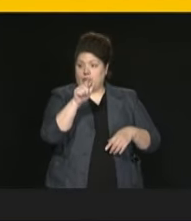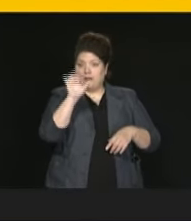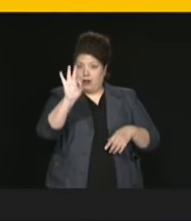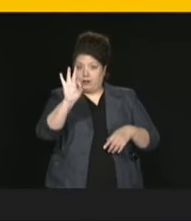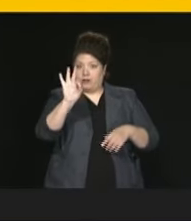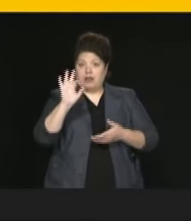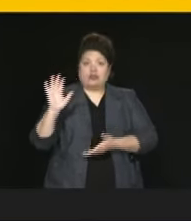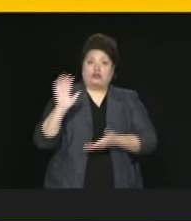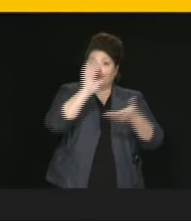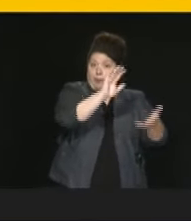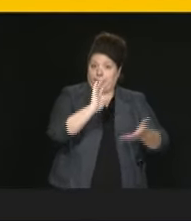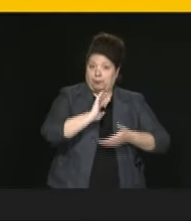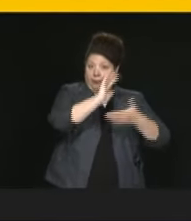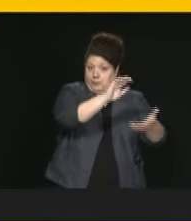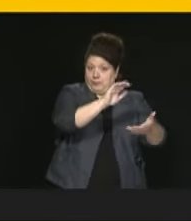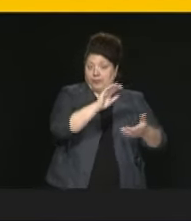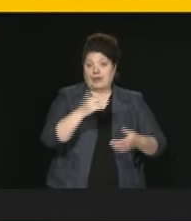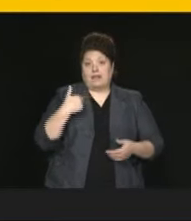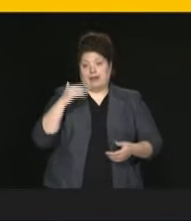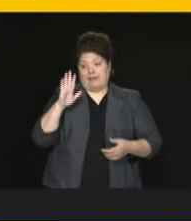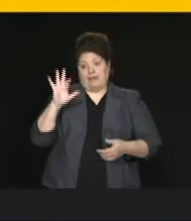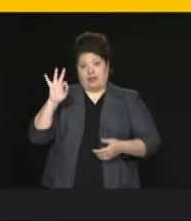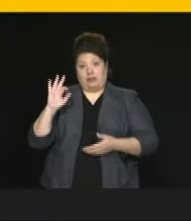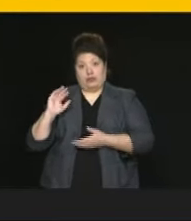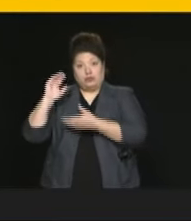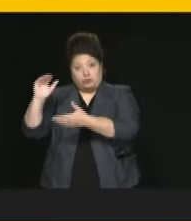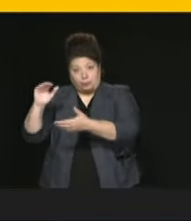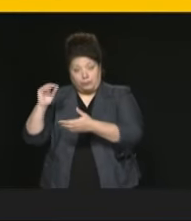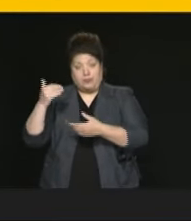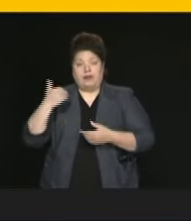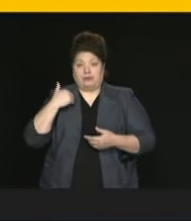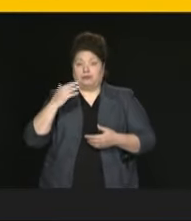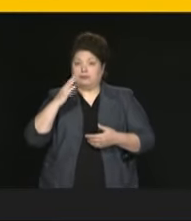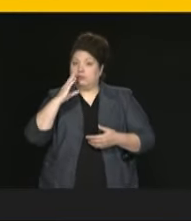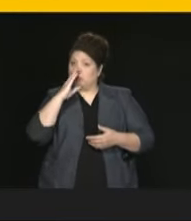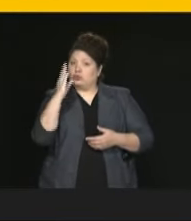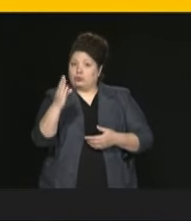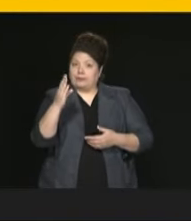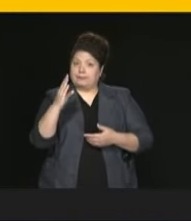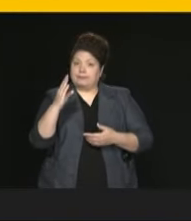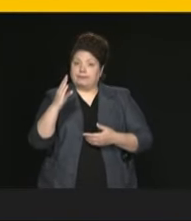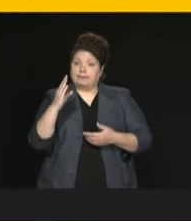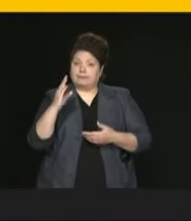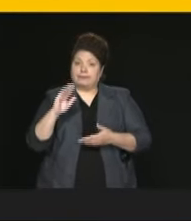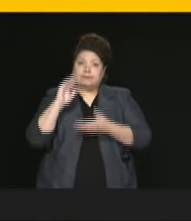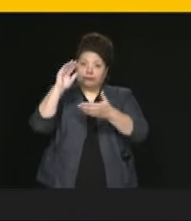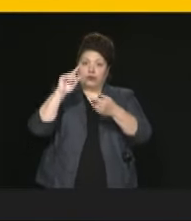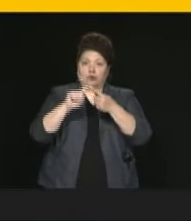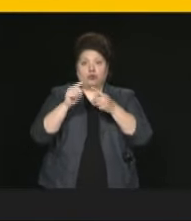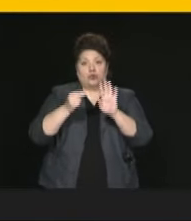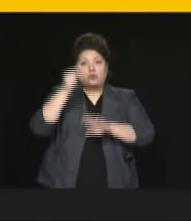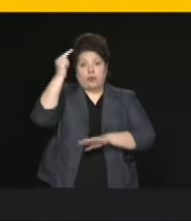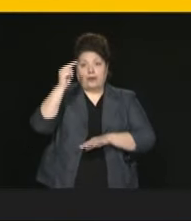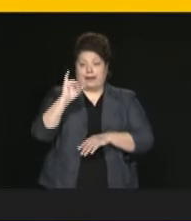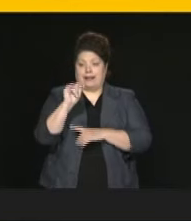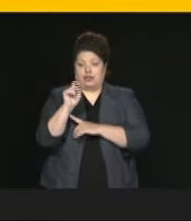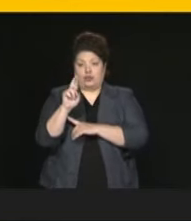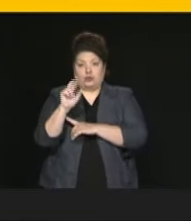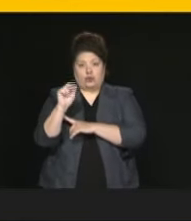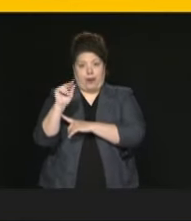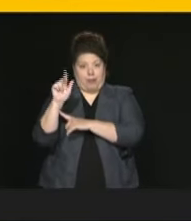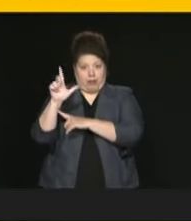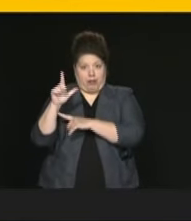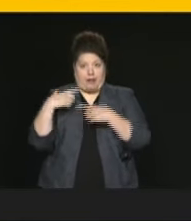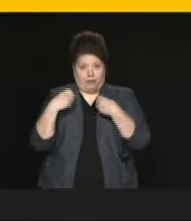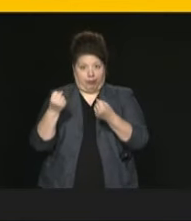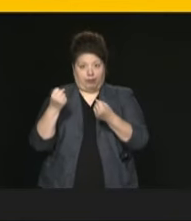PPE shipments sent directly to the Northern Intertribal Health Agency. The Métis Nation of Saskatchewan, as well, has